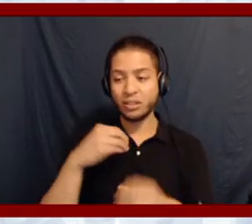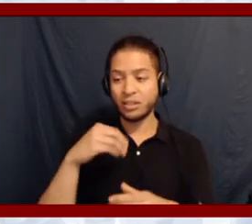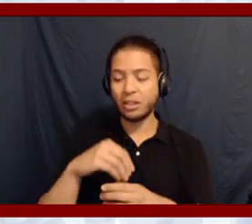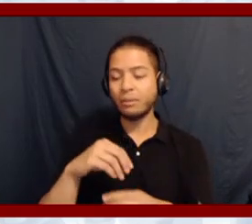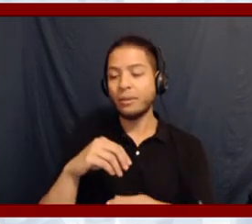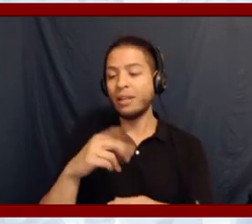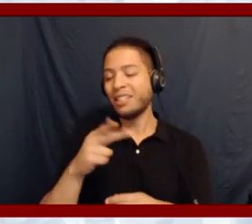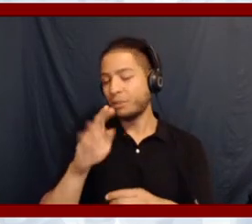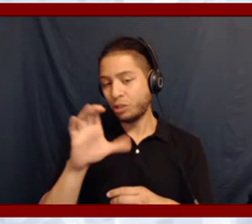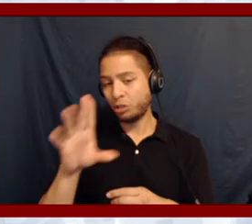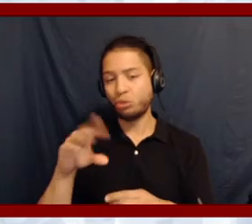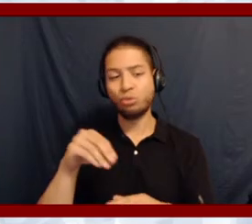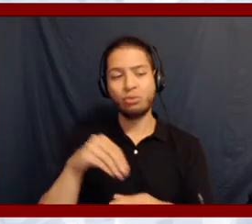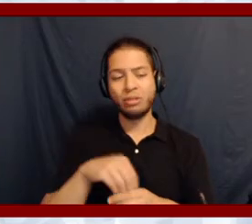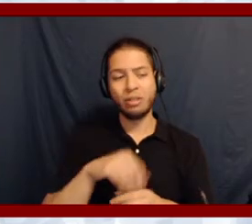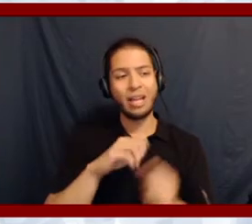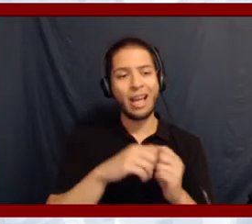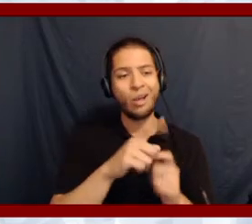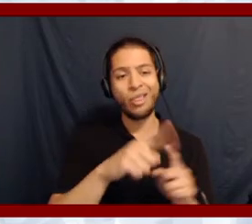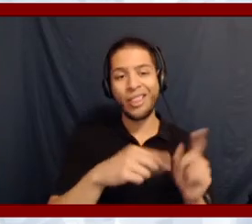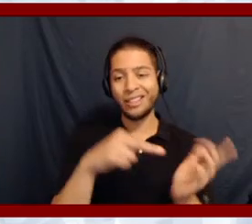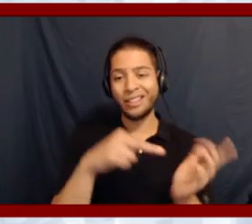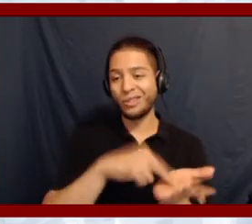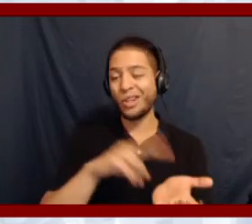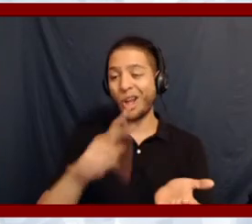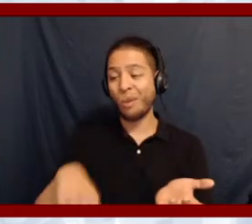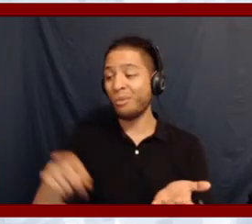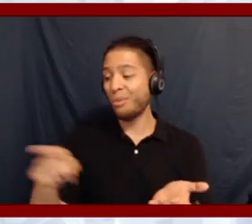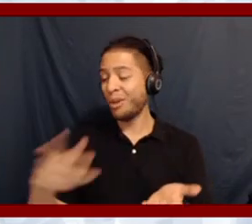vaccine challenge. HBU stood up first.